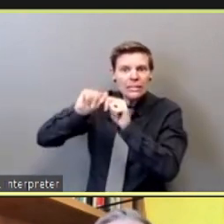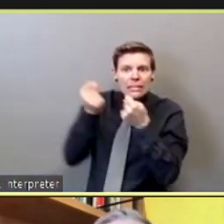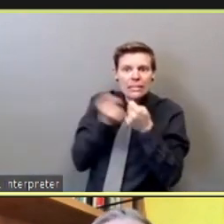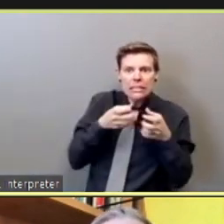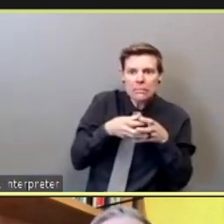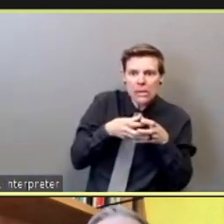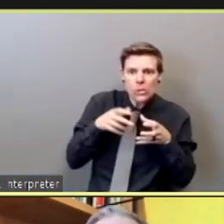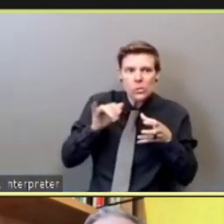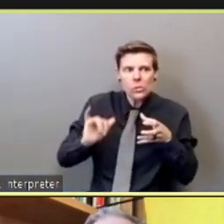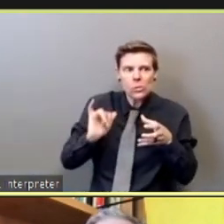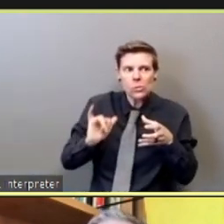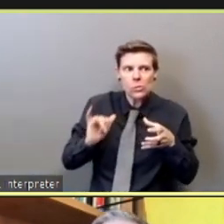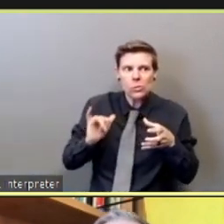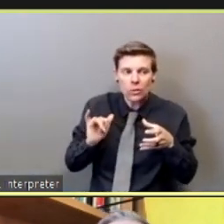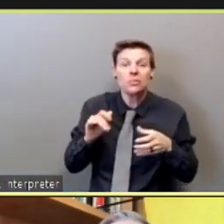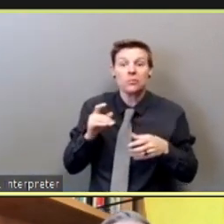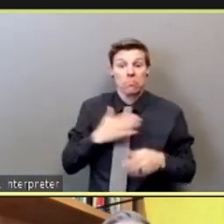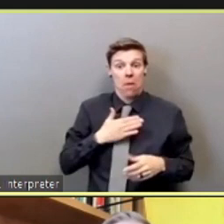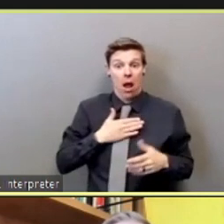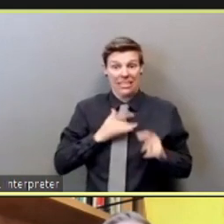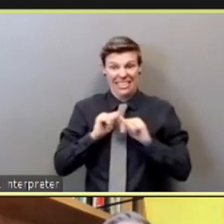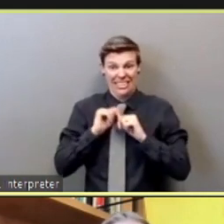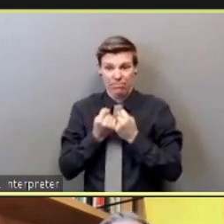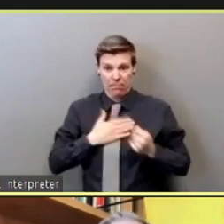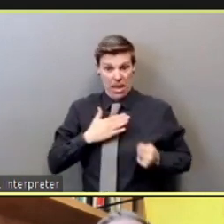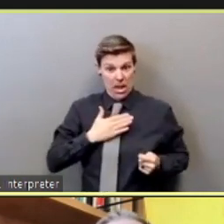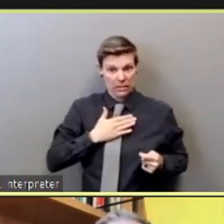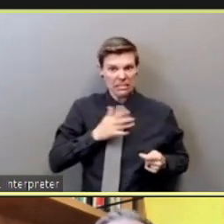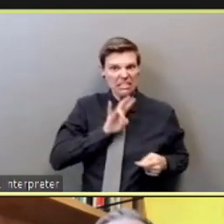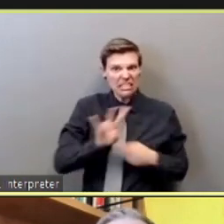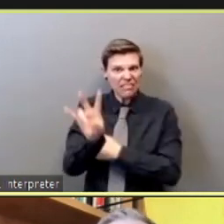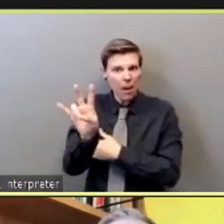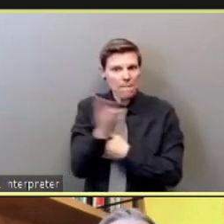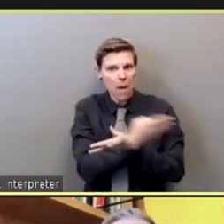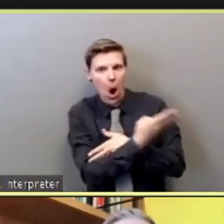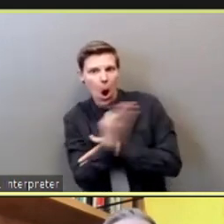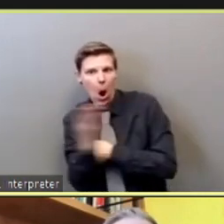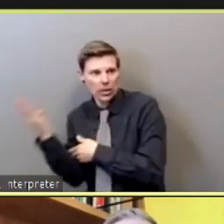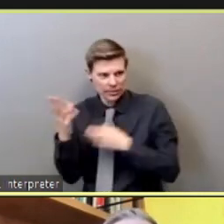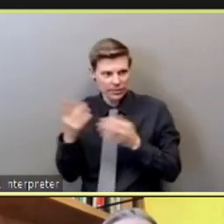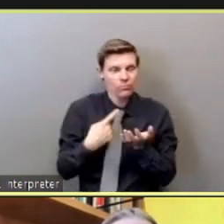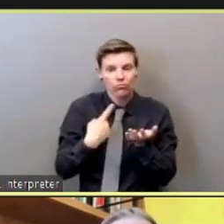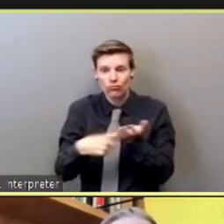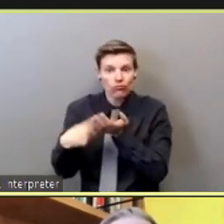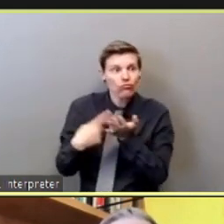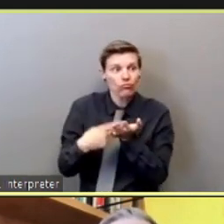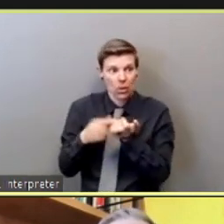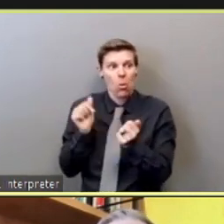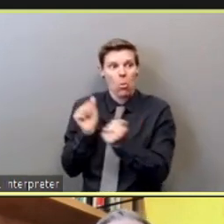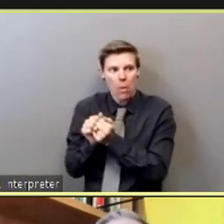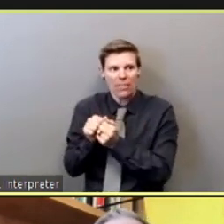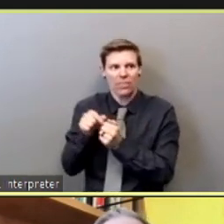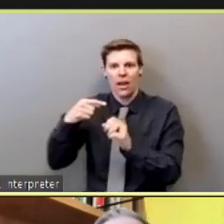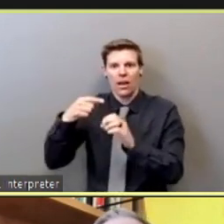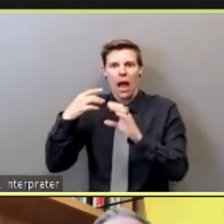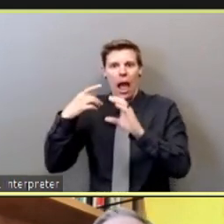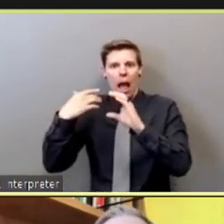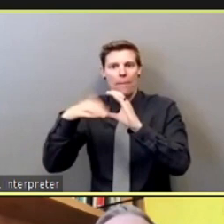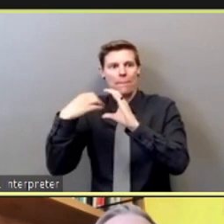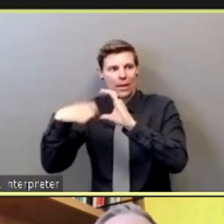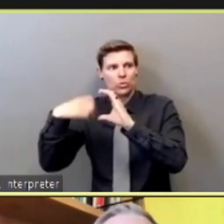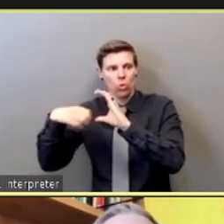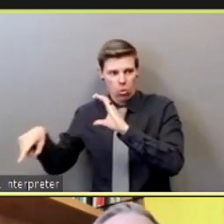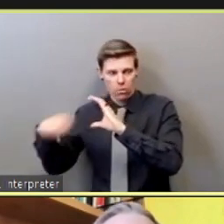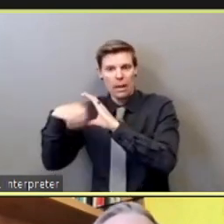and Christine and I were at this morning, we learned that El Paso has the lowest number of inpatient beds than they've had